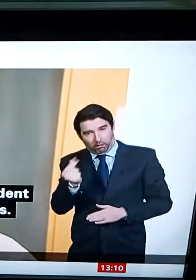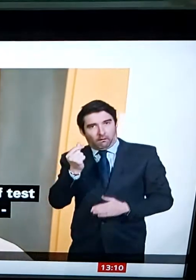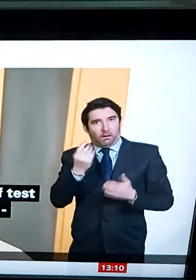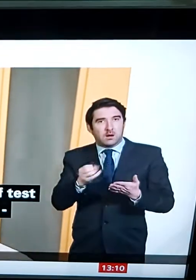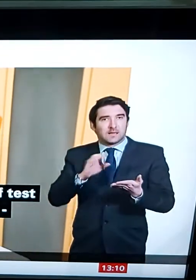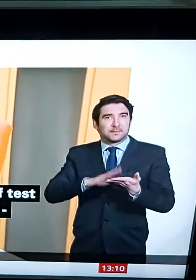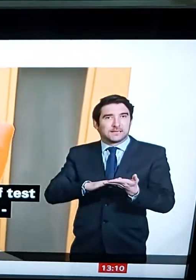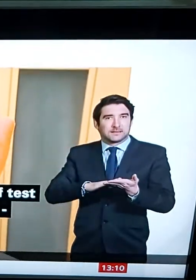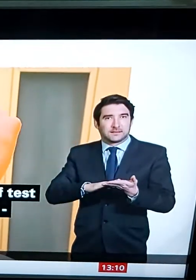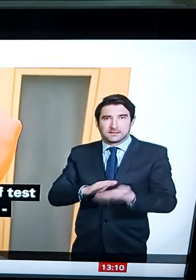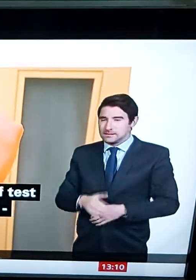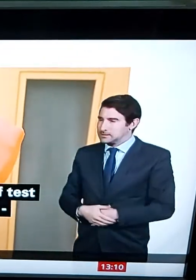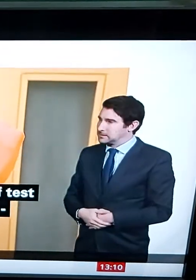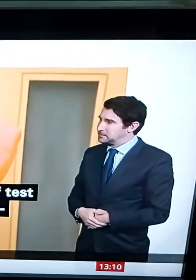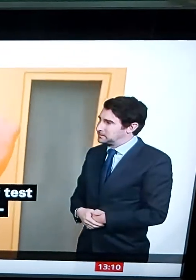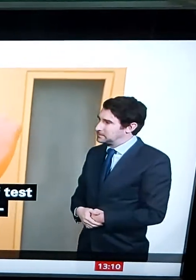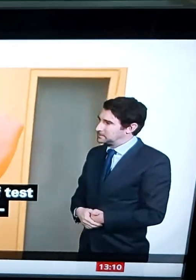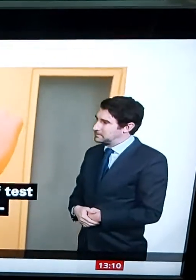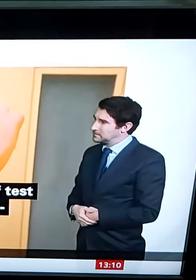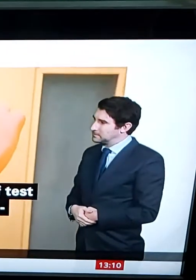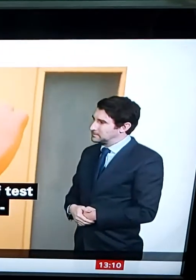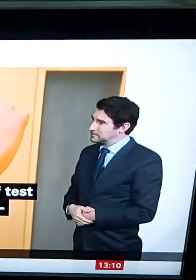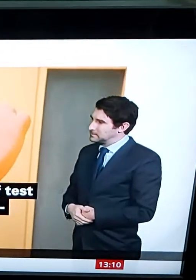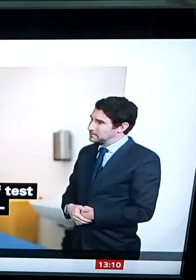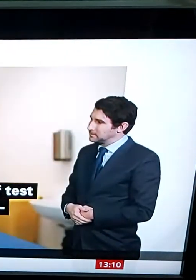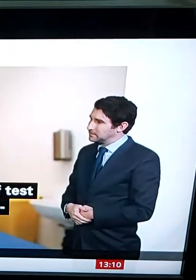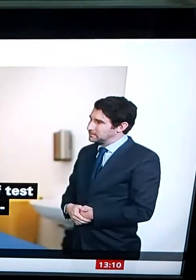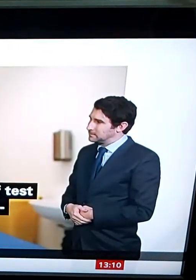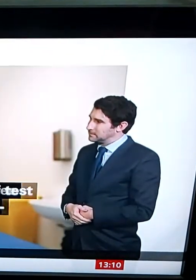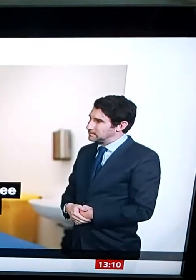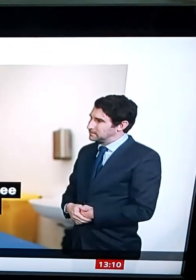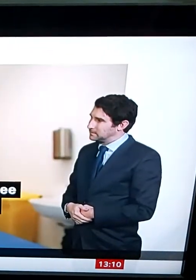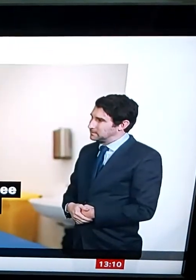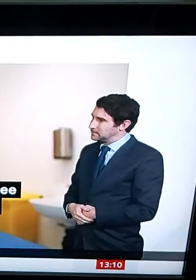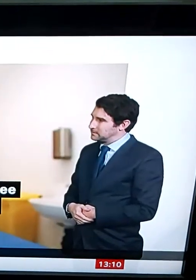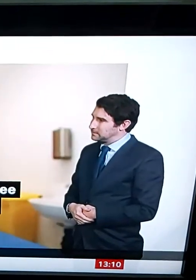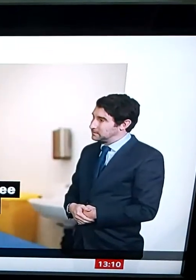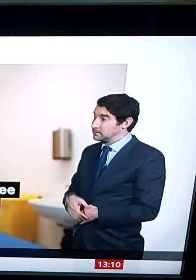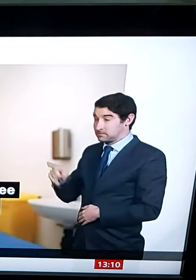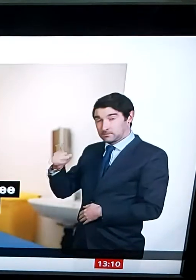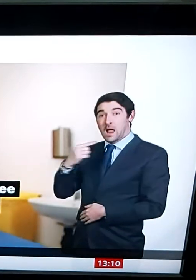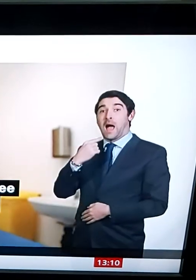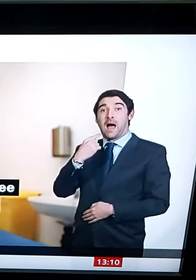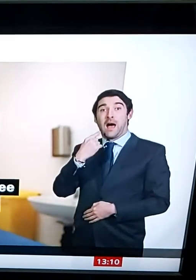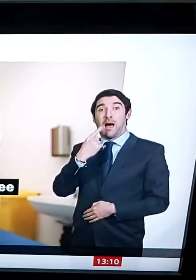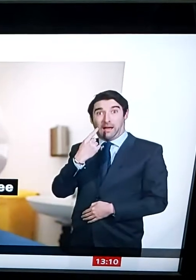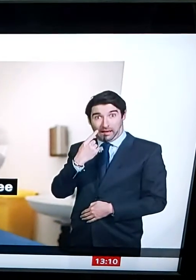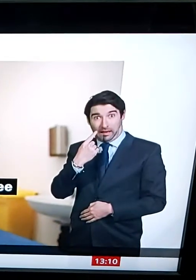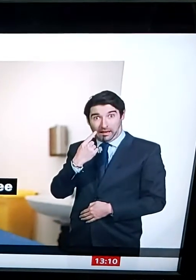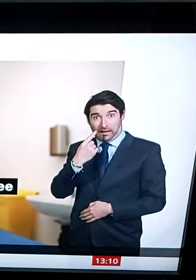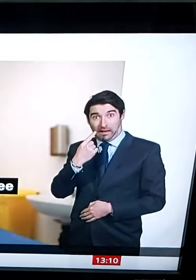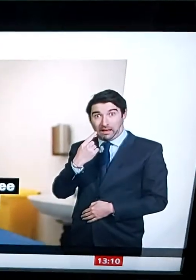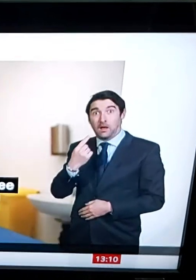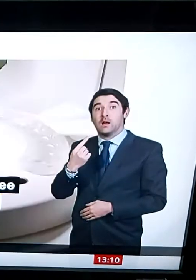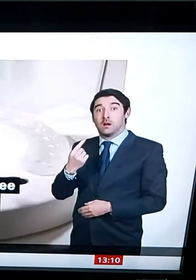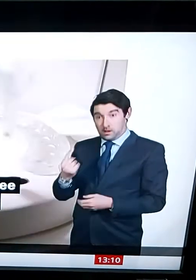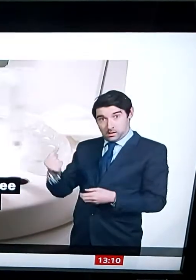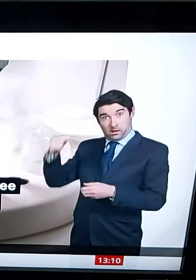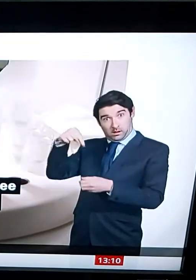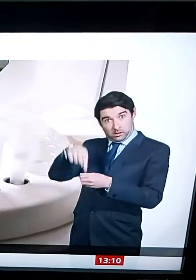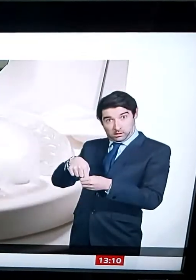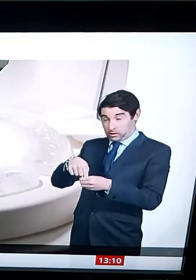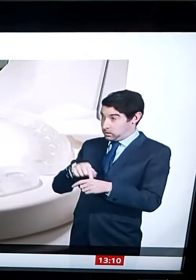the NHS is crying out for. A quicker, easier way to see if you've got coronavirus. A simple swab, then